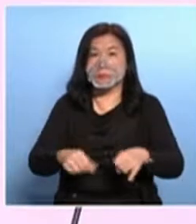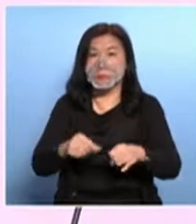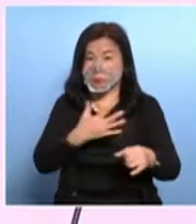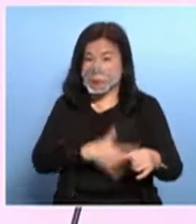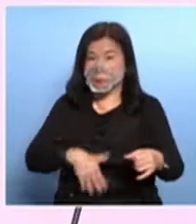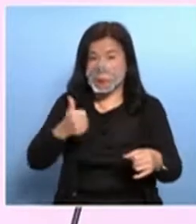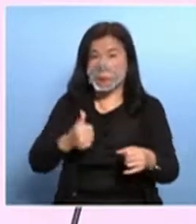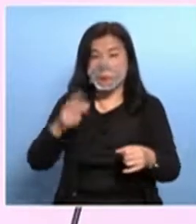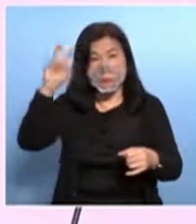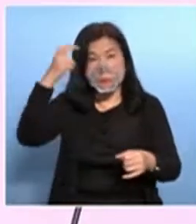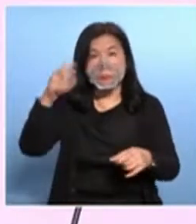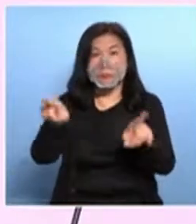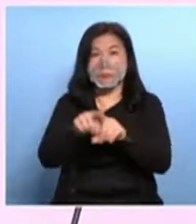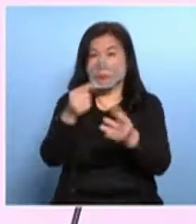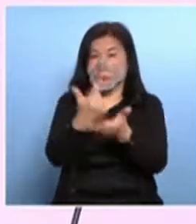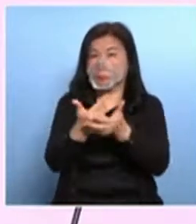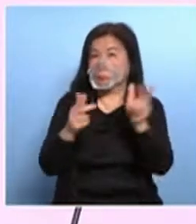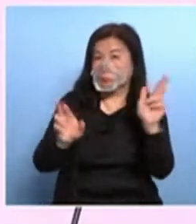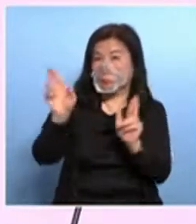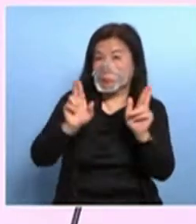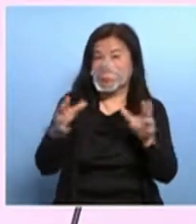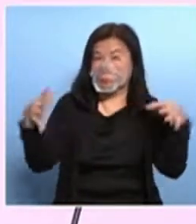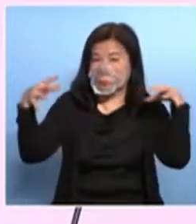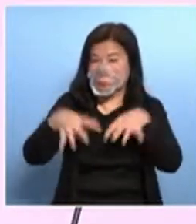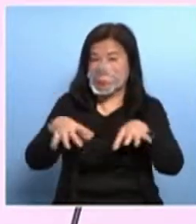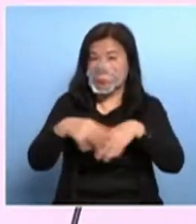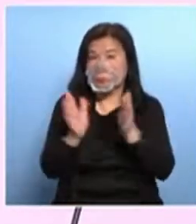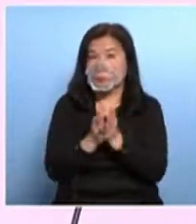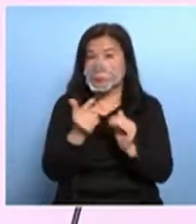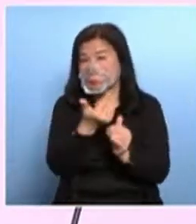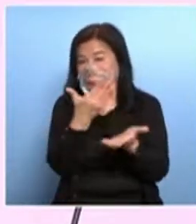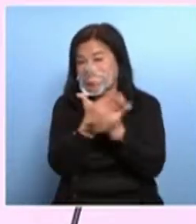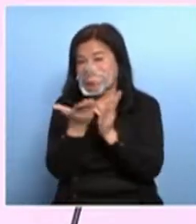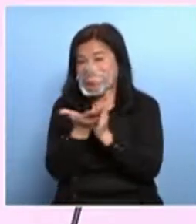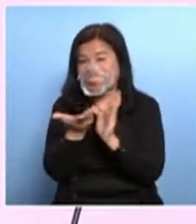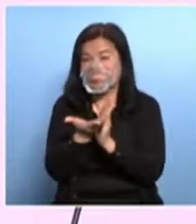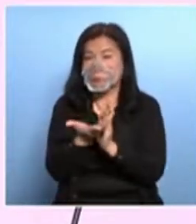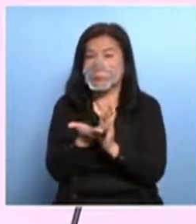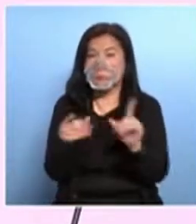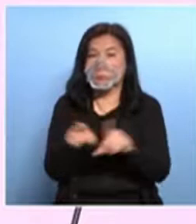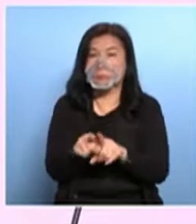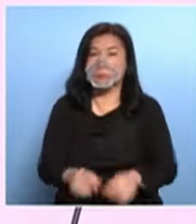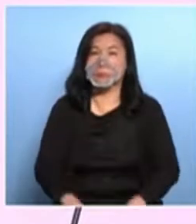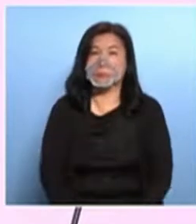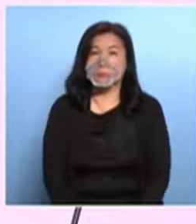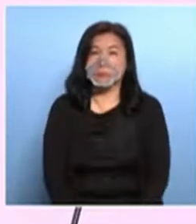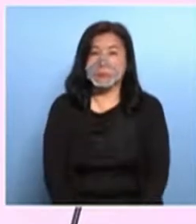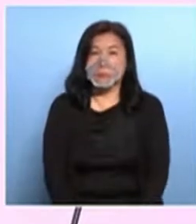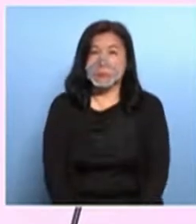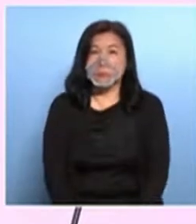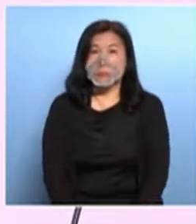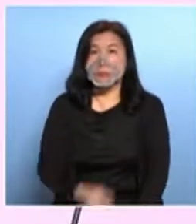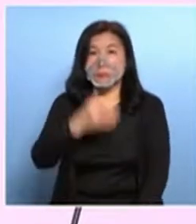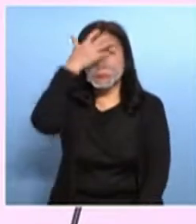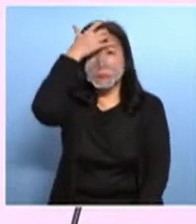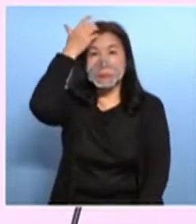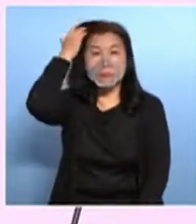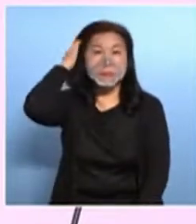into a major R&D hub in life and health disciplines, and link up related industrial clusters.